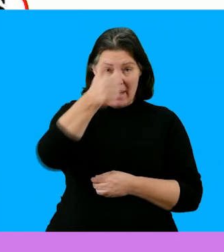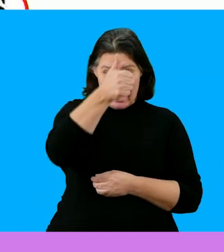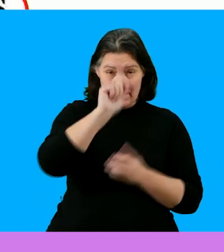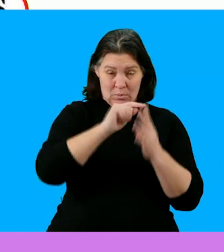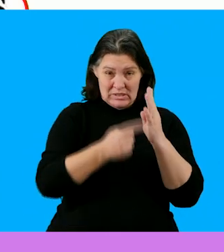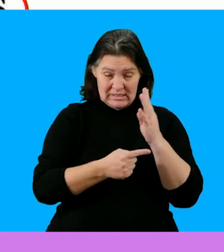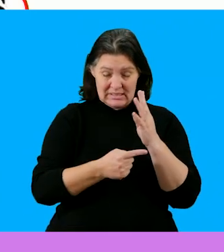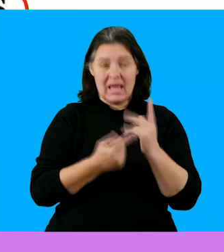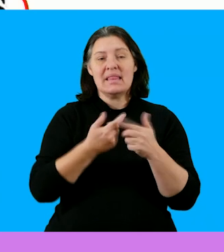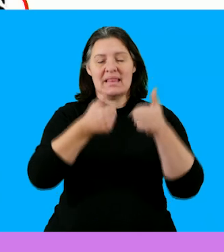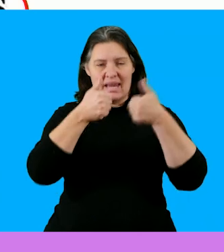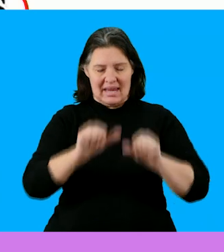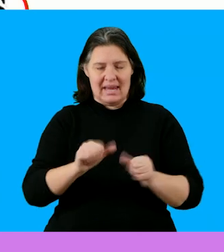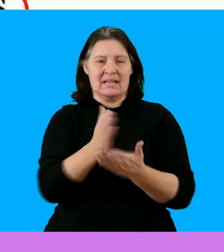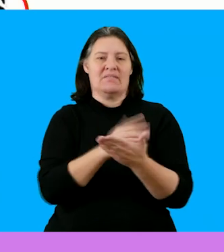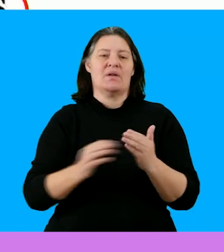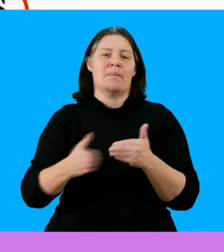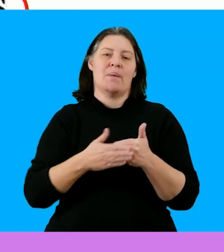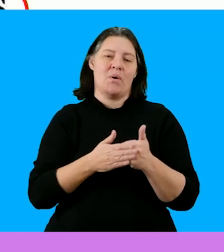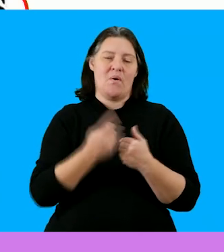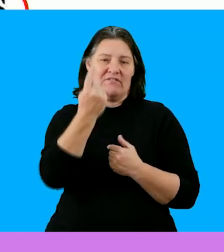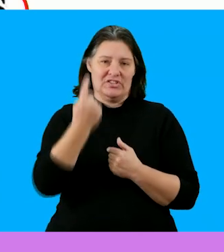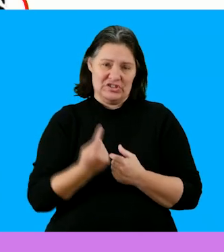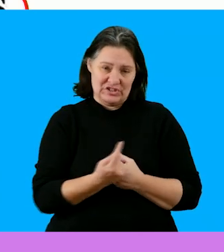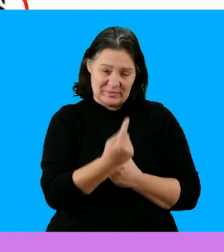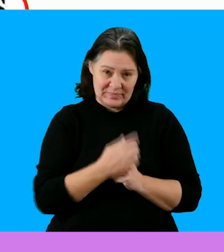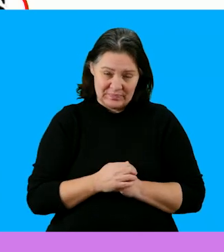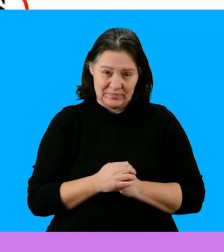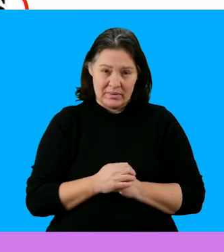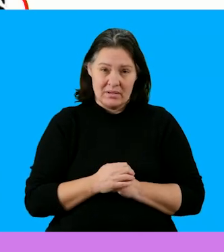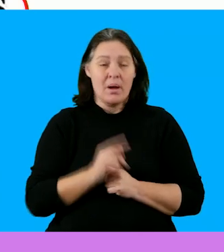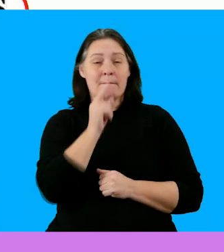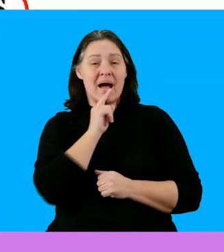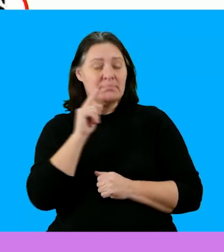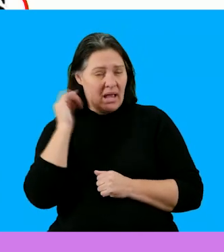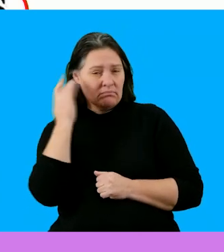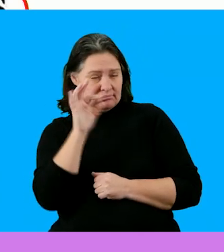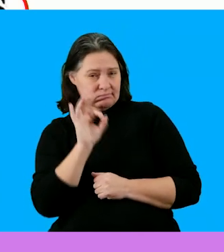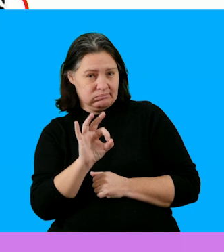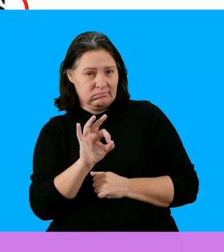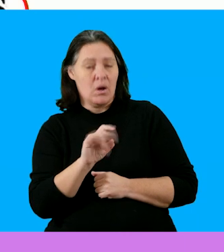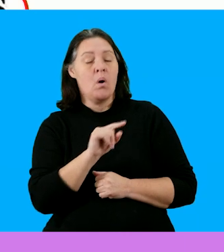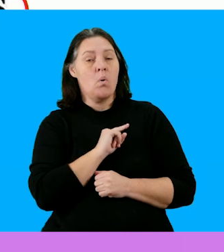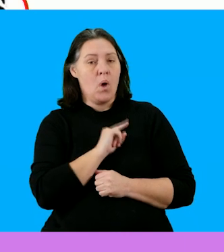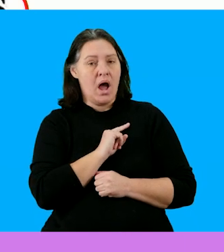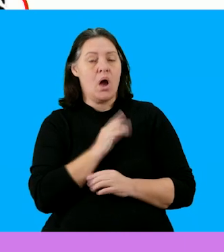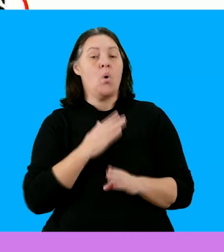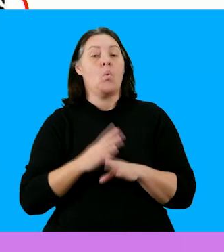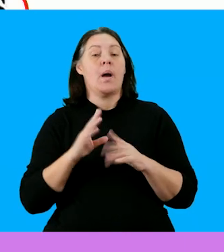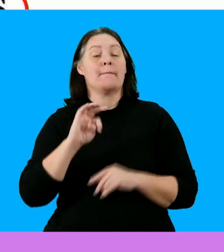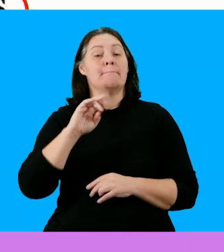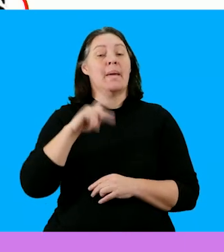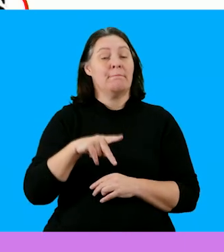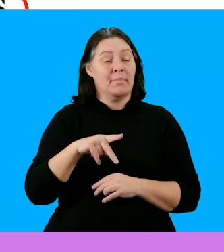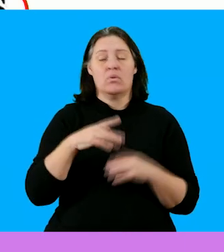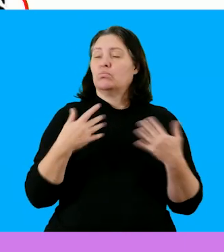4 main cardinal points, and we look at the subdivision of each one. I want you to be familiar with this because when we